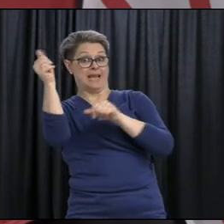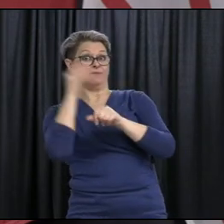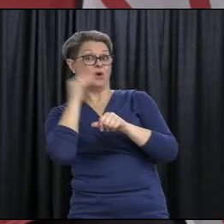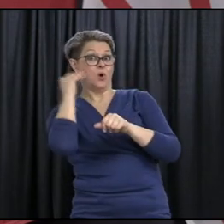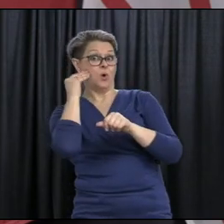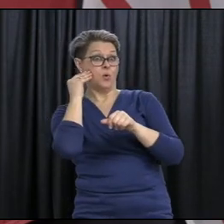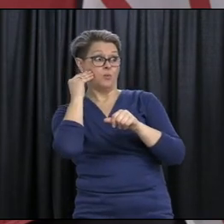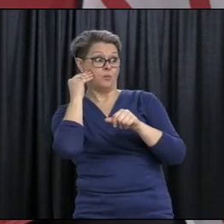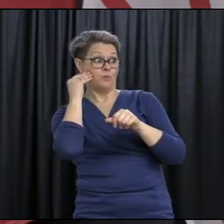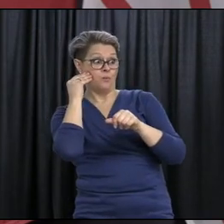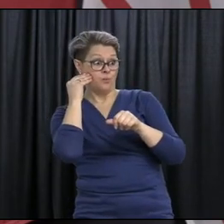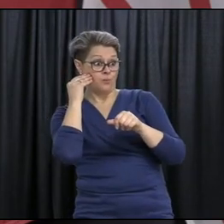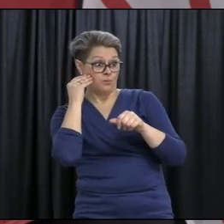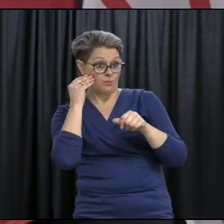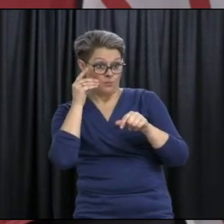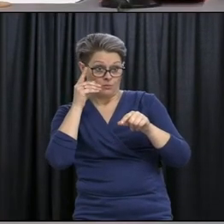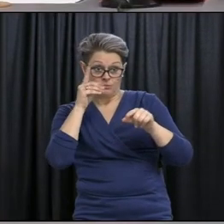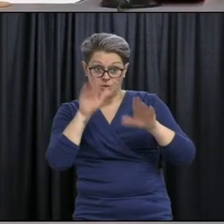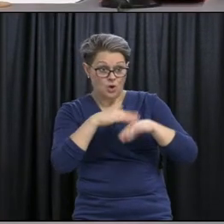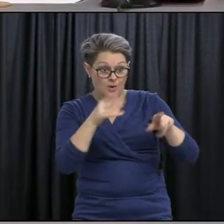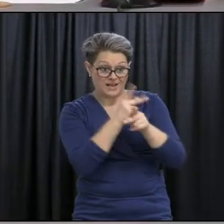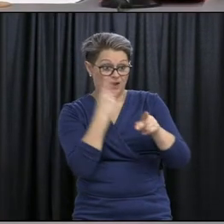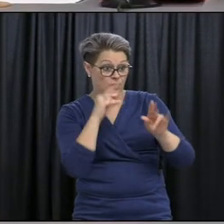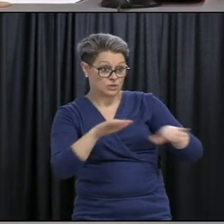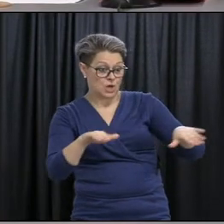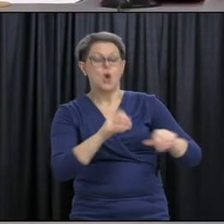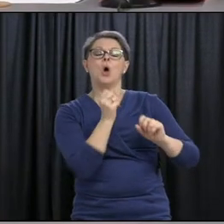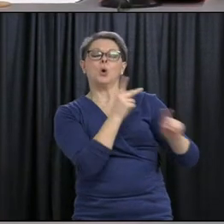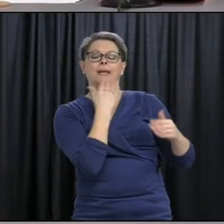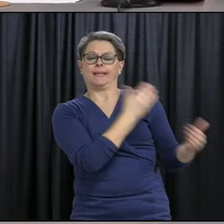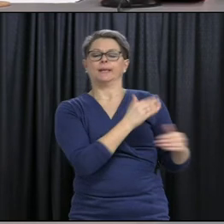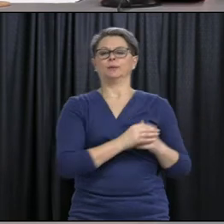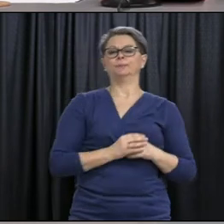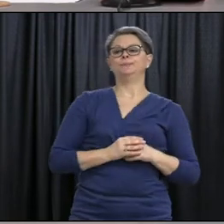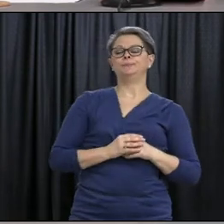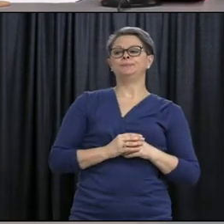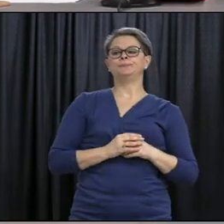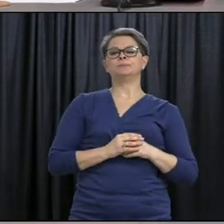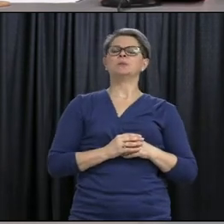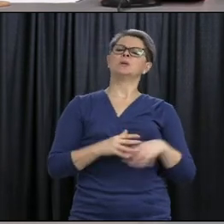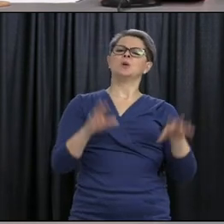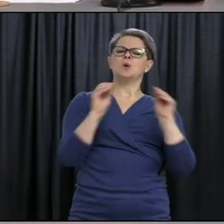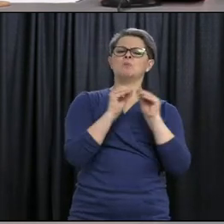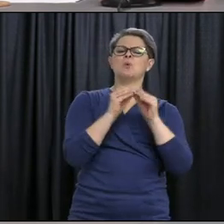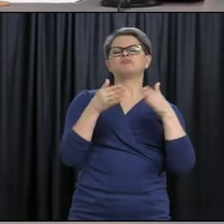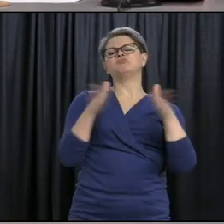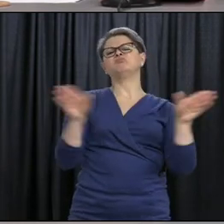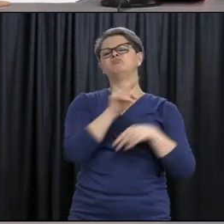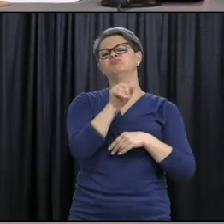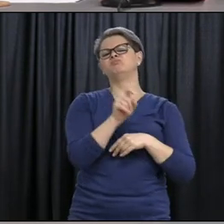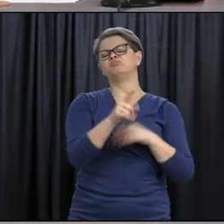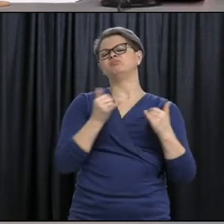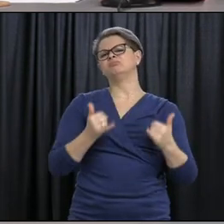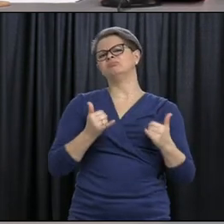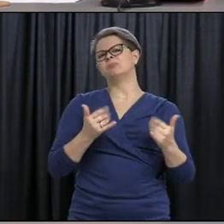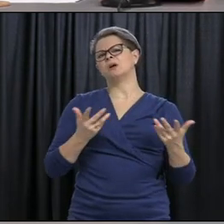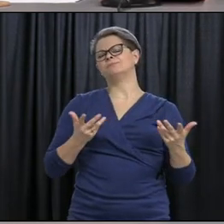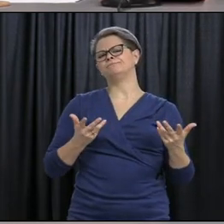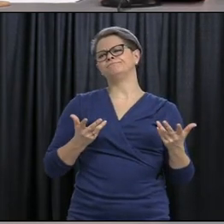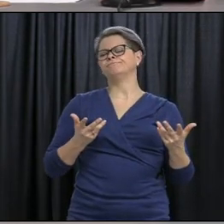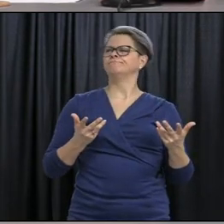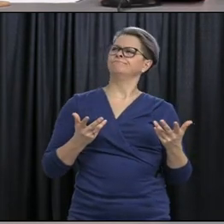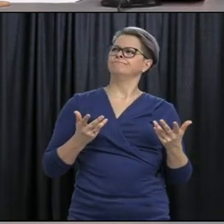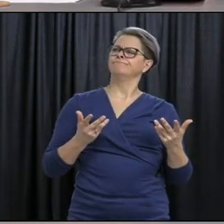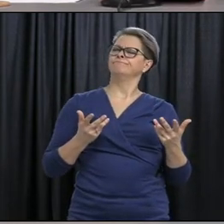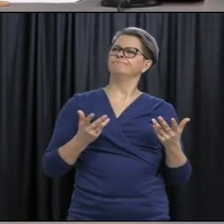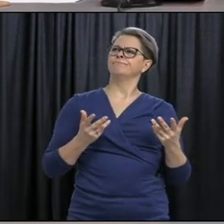child. Correct. And so, okay, so thanks for that. And a little bit more of a higher level general question. You know, I'm getting also